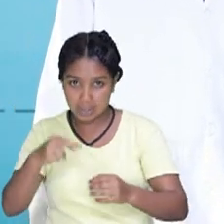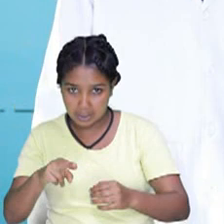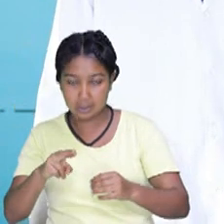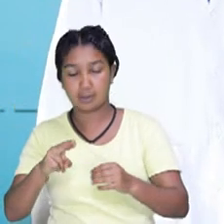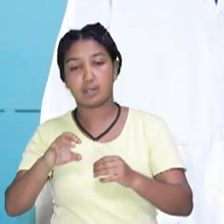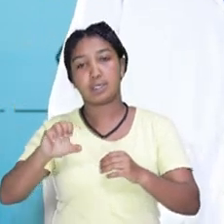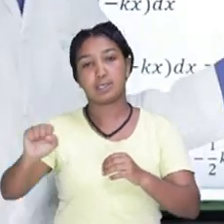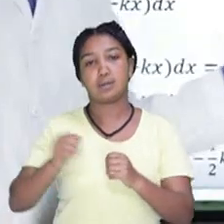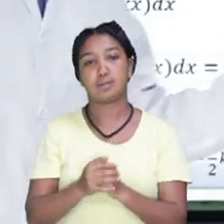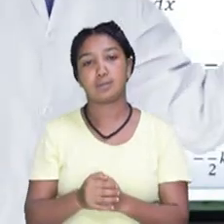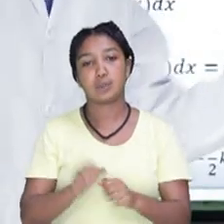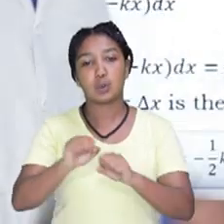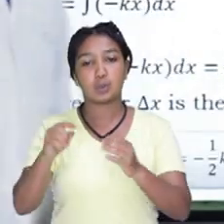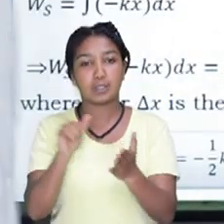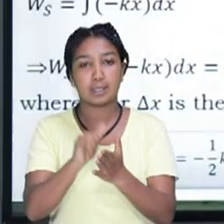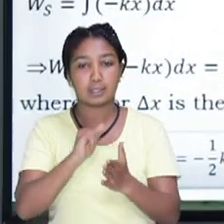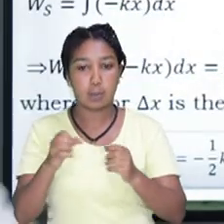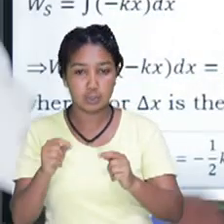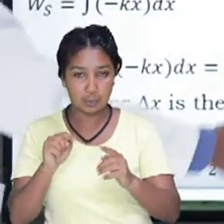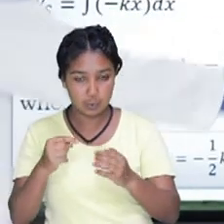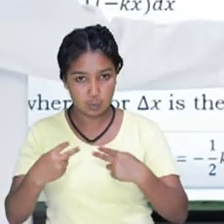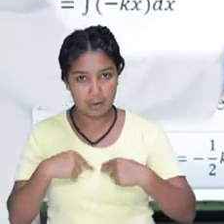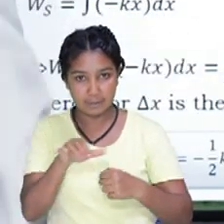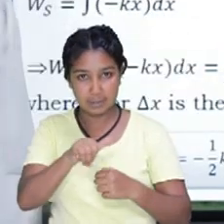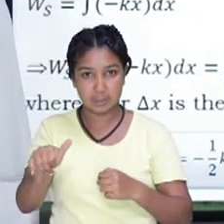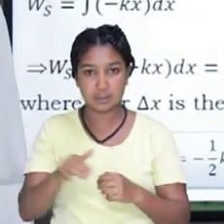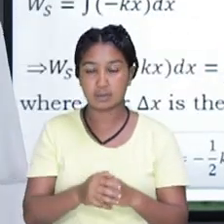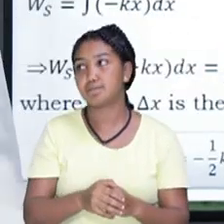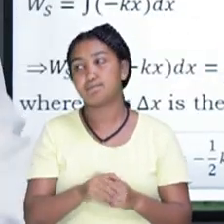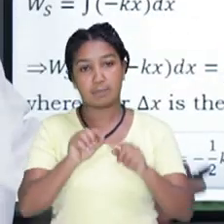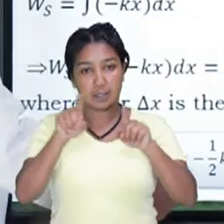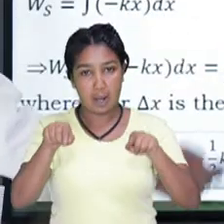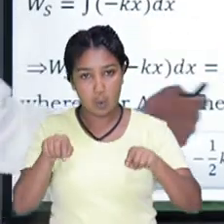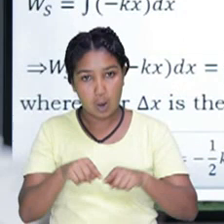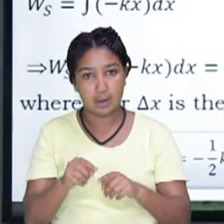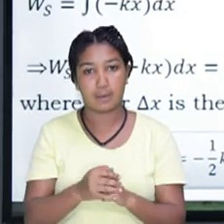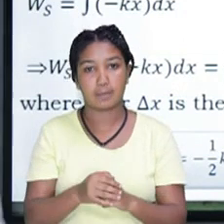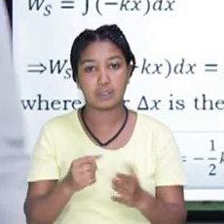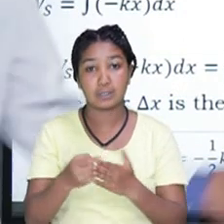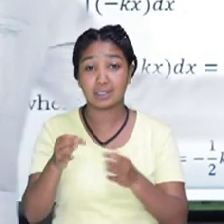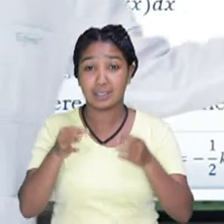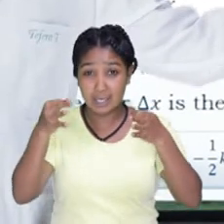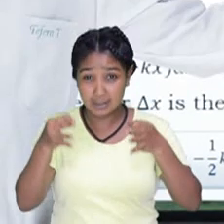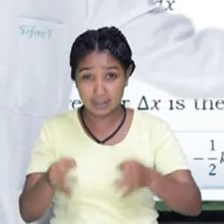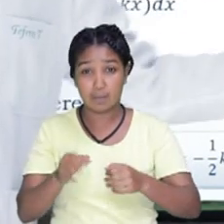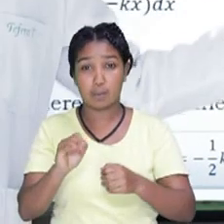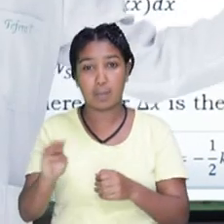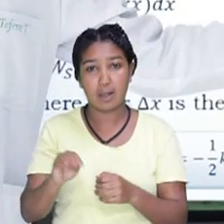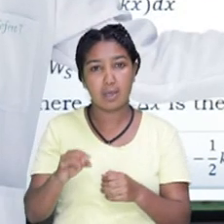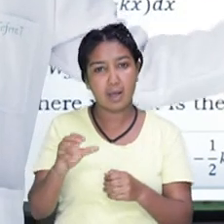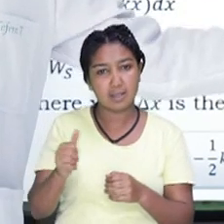There is a linear variation, so that it's possible to have such a triangular expression. So this expression was determined from